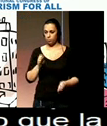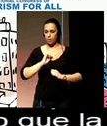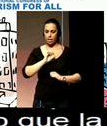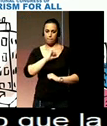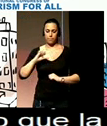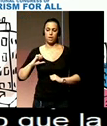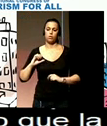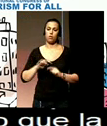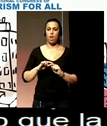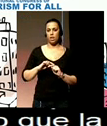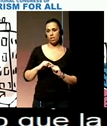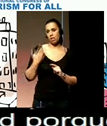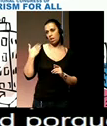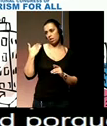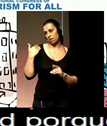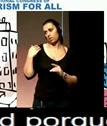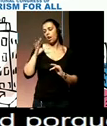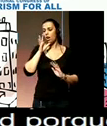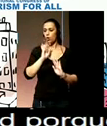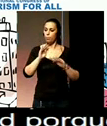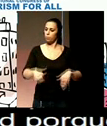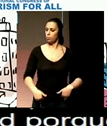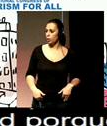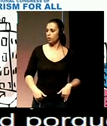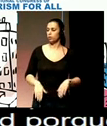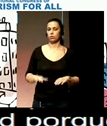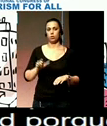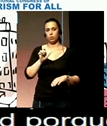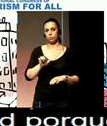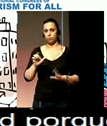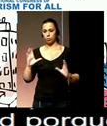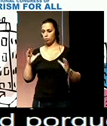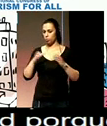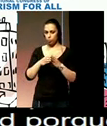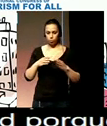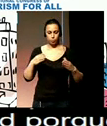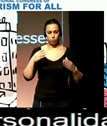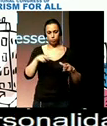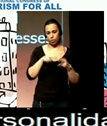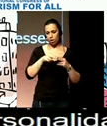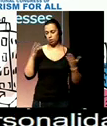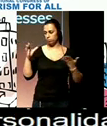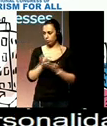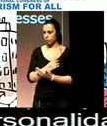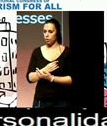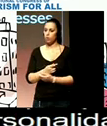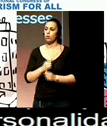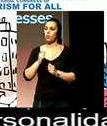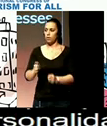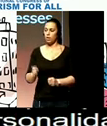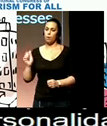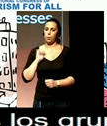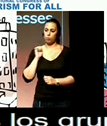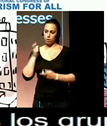groups, developing opportunities for new businesses, making the city a safe, comfortable, attractive